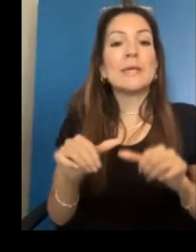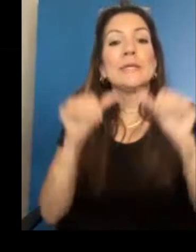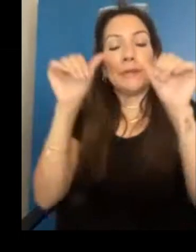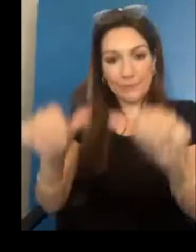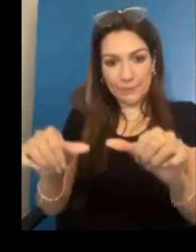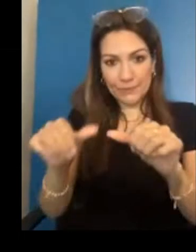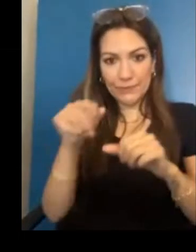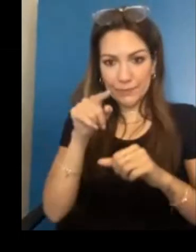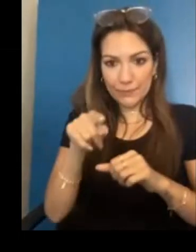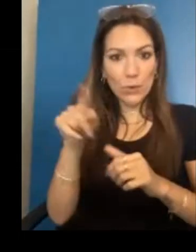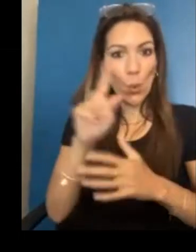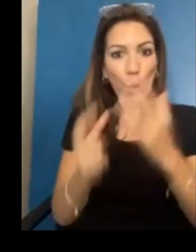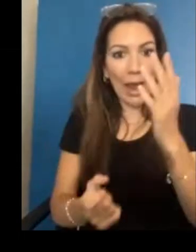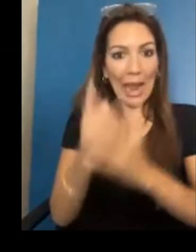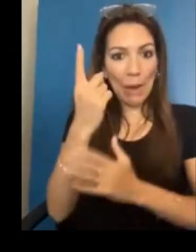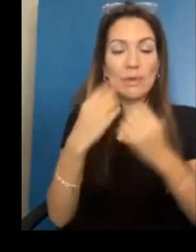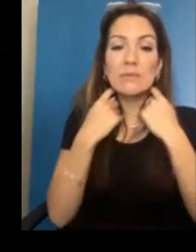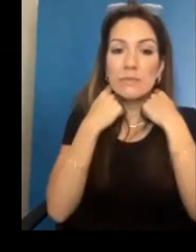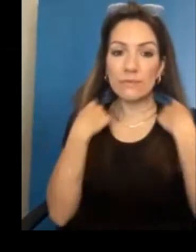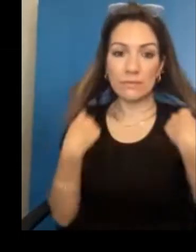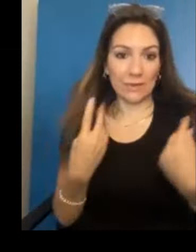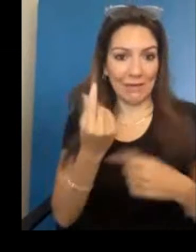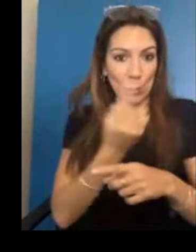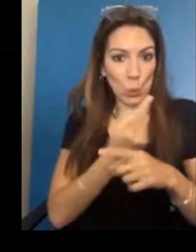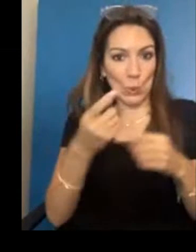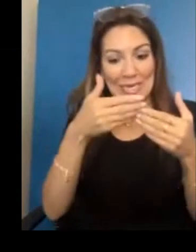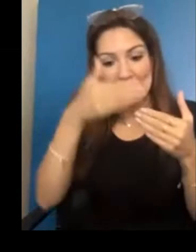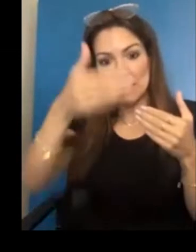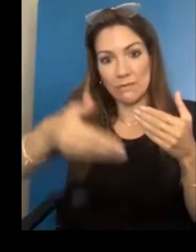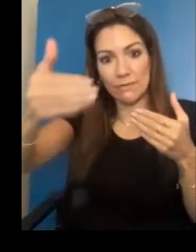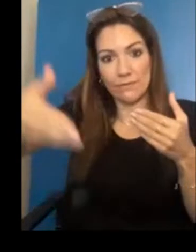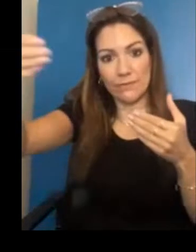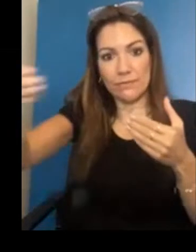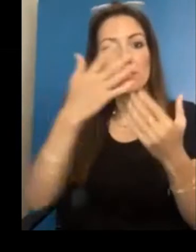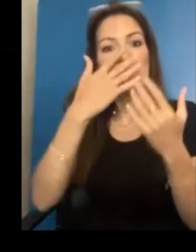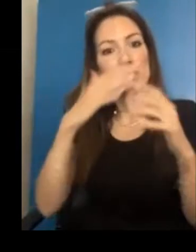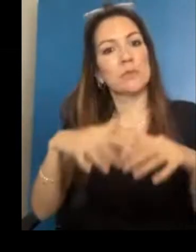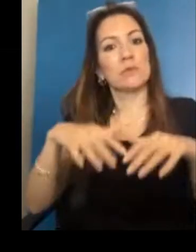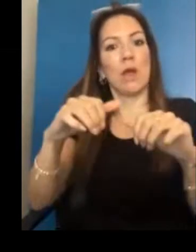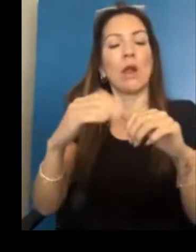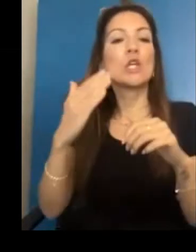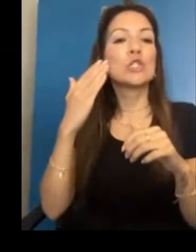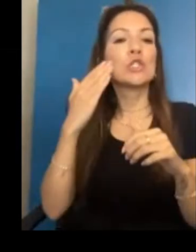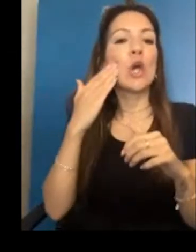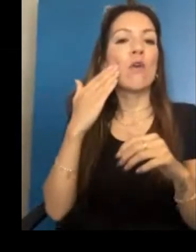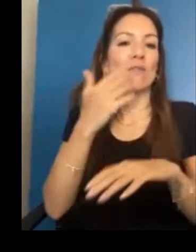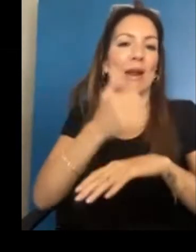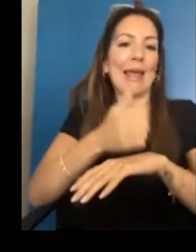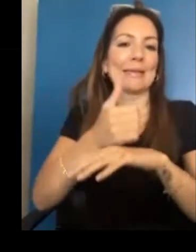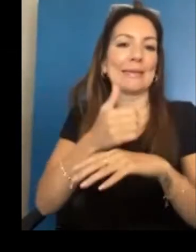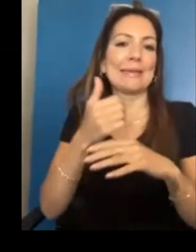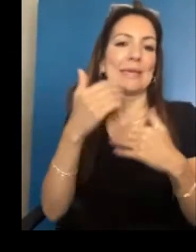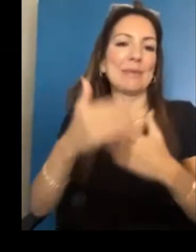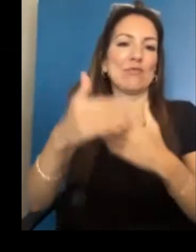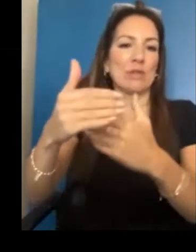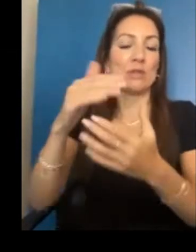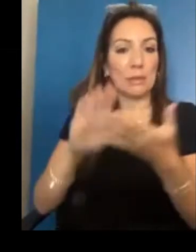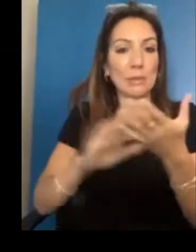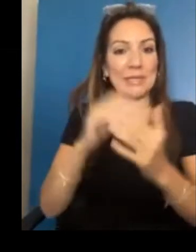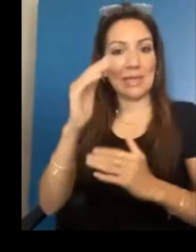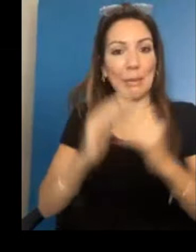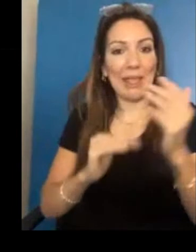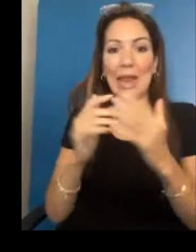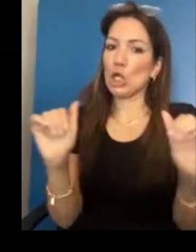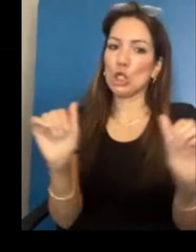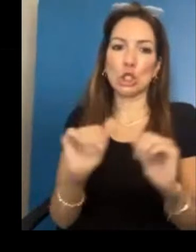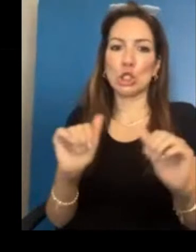So what happens is in a few weeks' time, as I said earlier, we commence a soft landing period. Now, a soft landing period is when the building is not yet